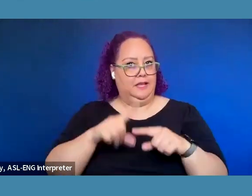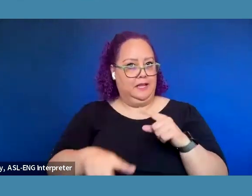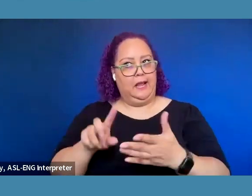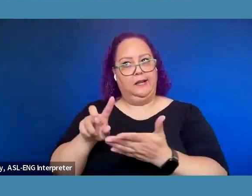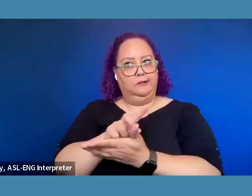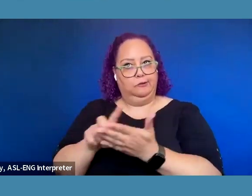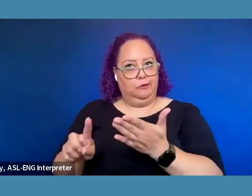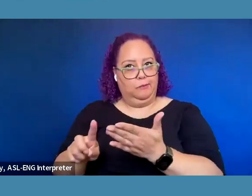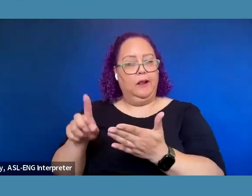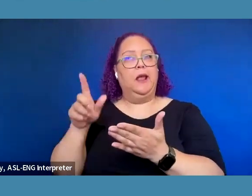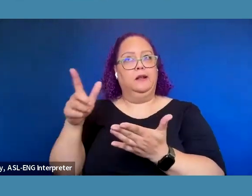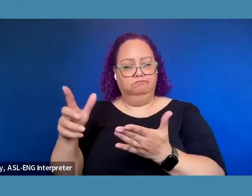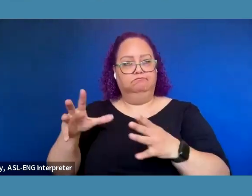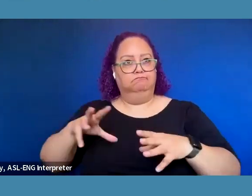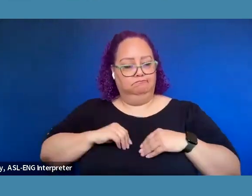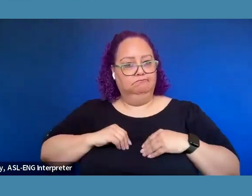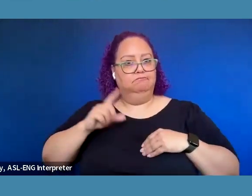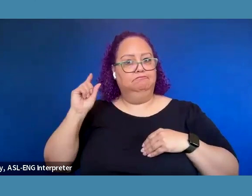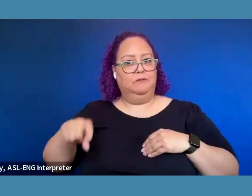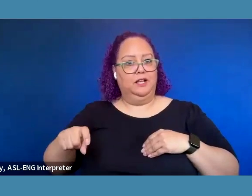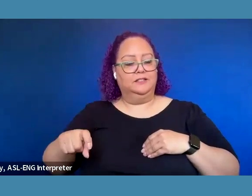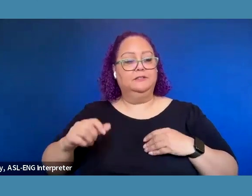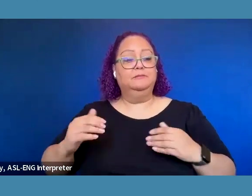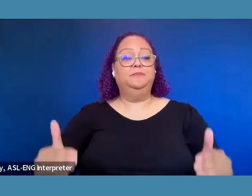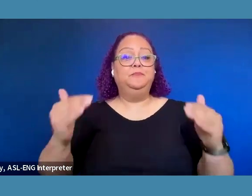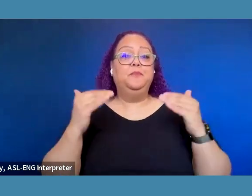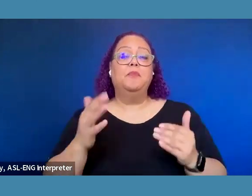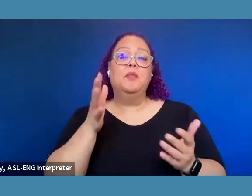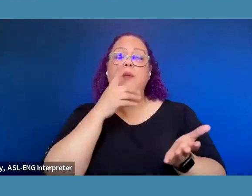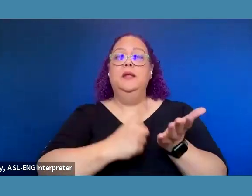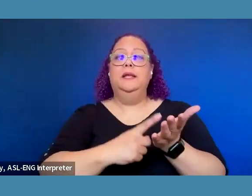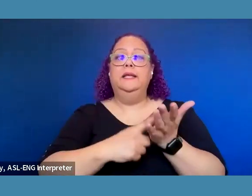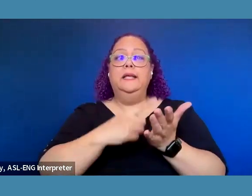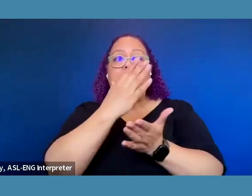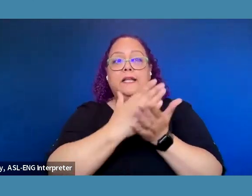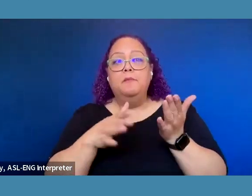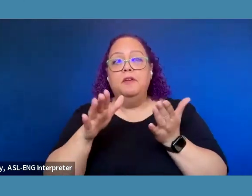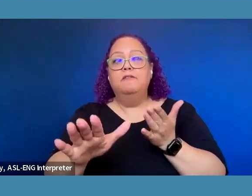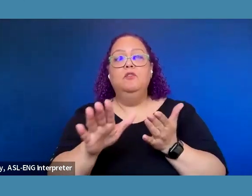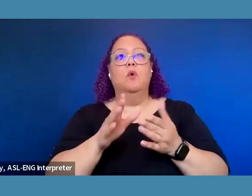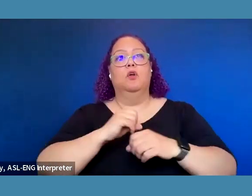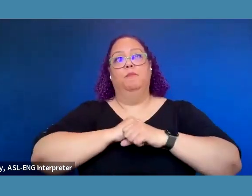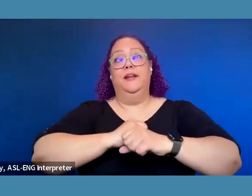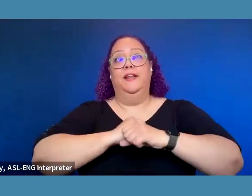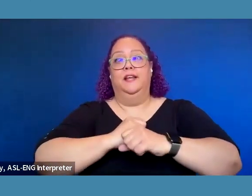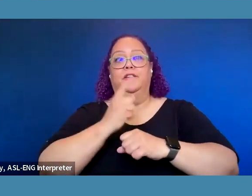So we're going to go over some of the protections that you have voting in person.